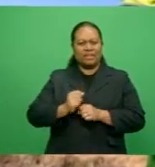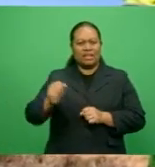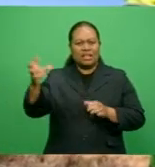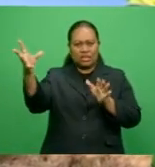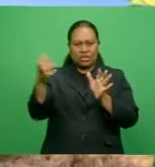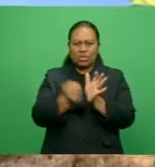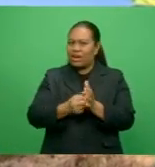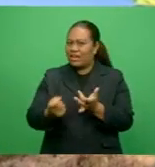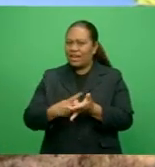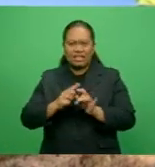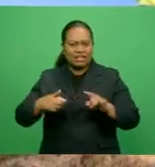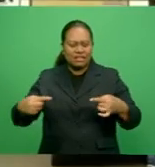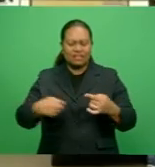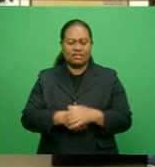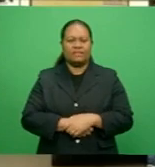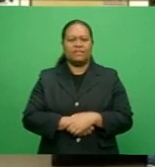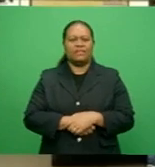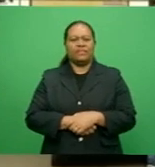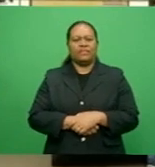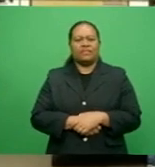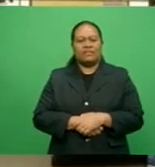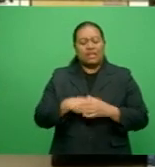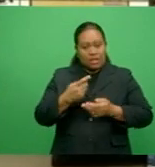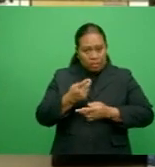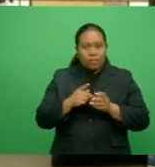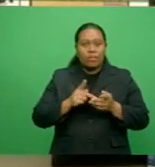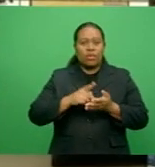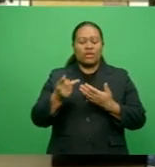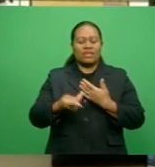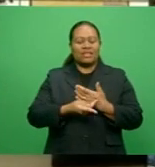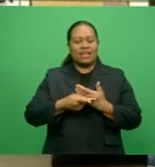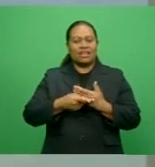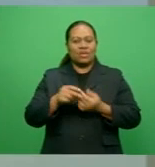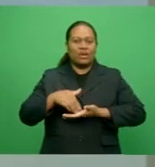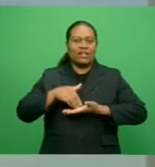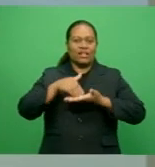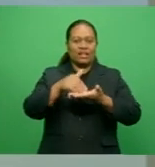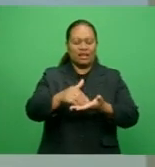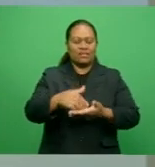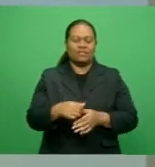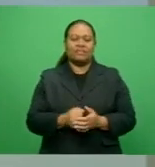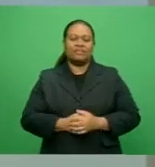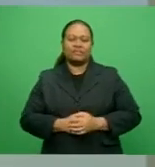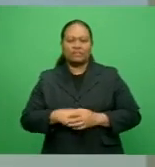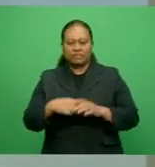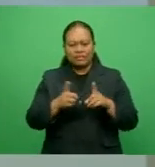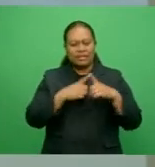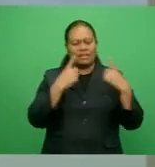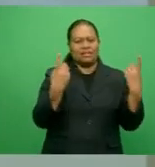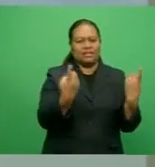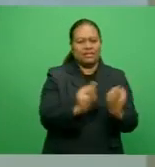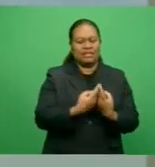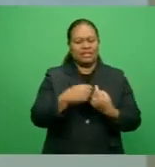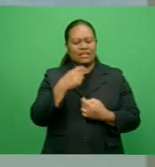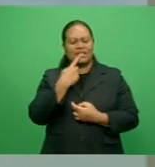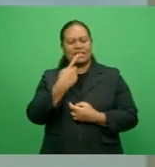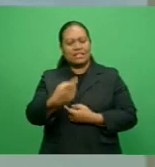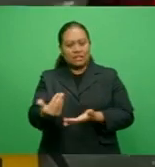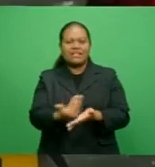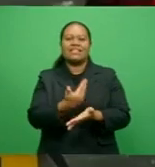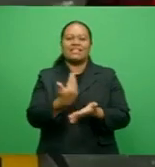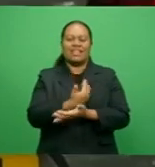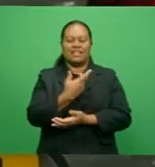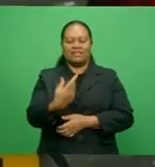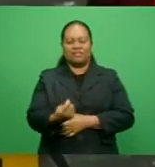The restructuring, known internally as Project Reshape, will reportedly affect its main divisions. And any savings will come on